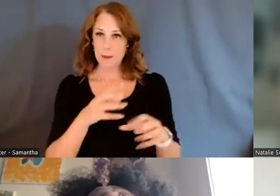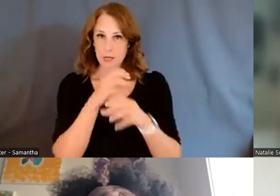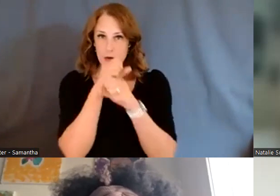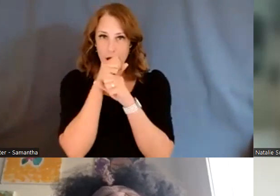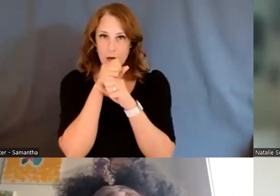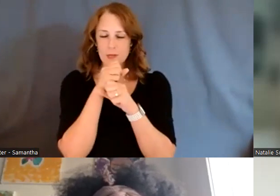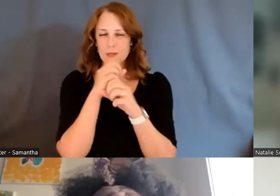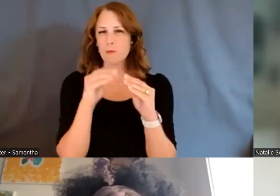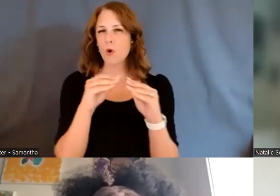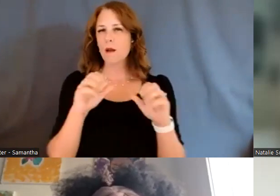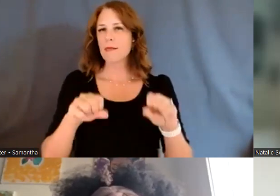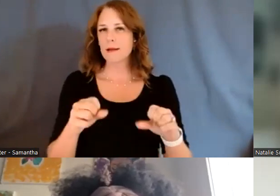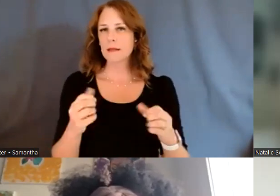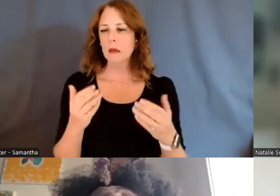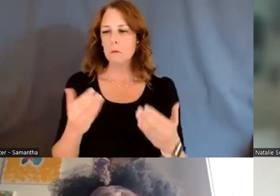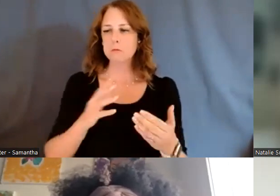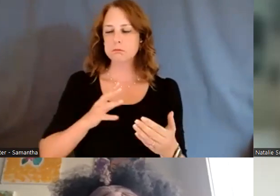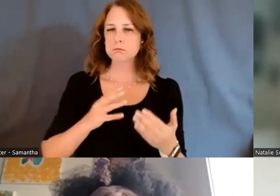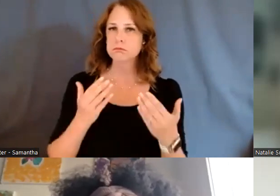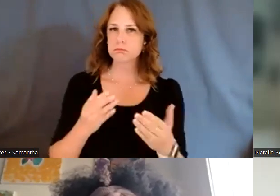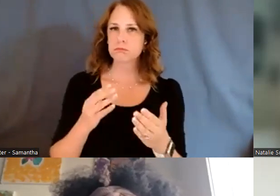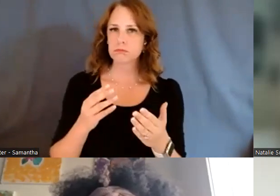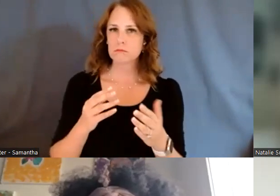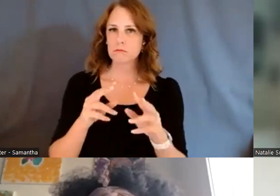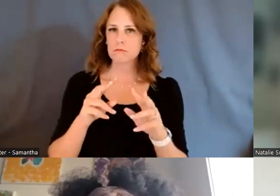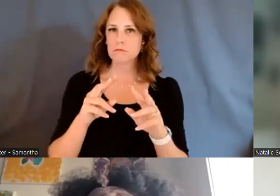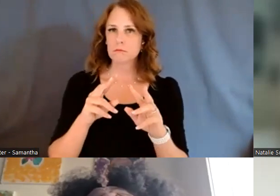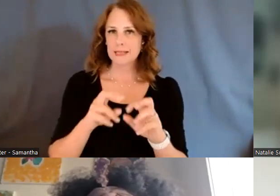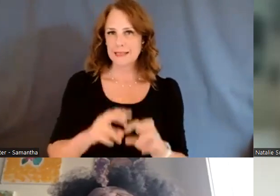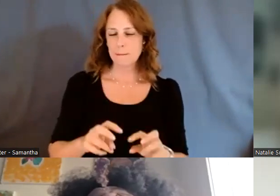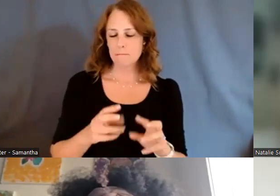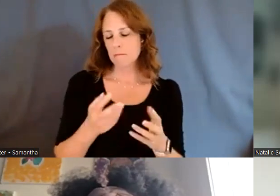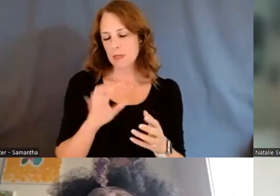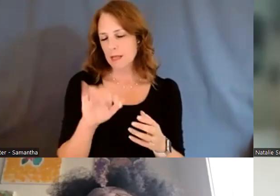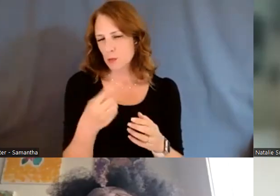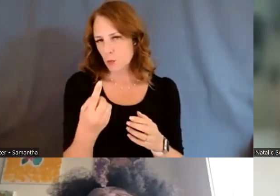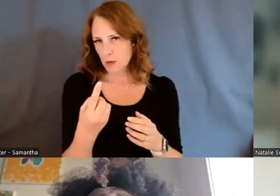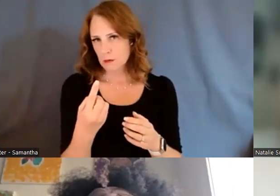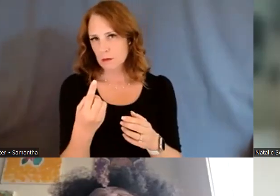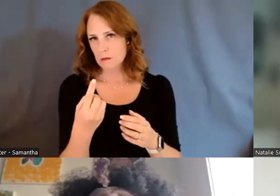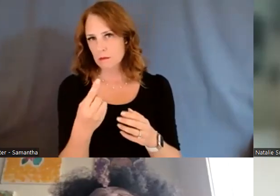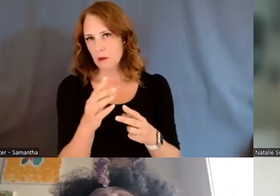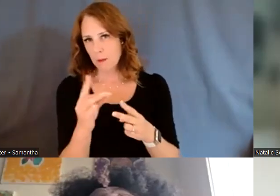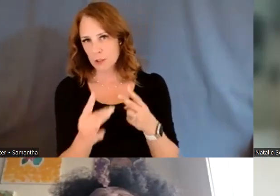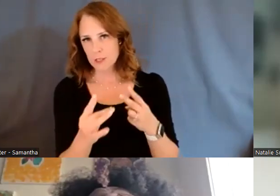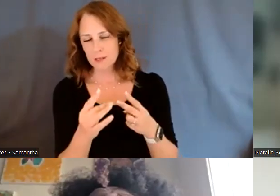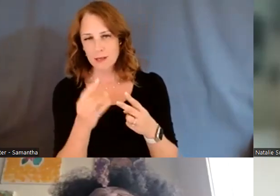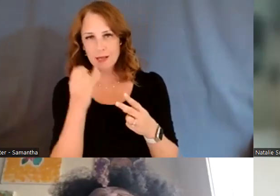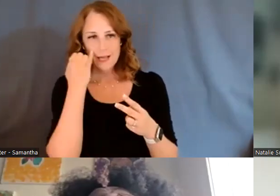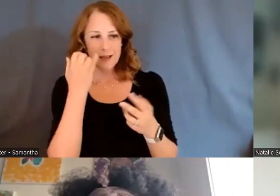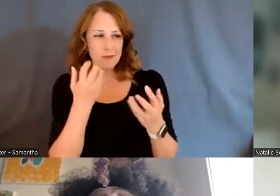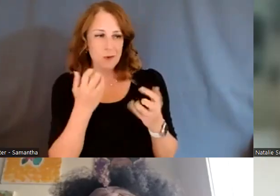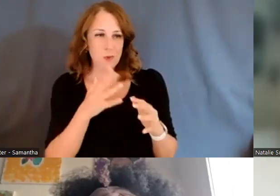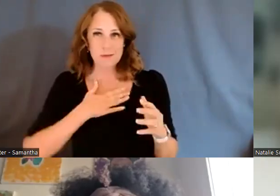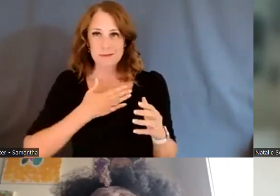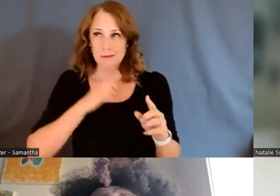leading with that is really important in the hospital setting, just as an option if they're not willing to report right away, and just